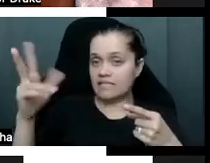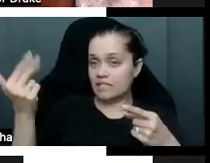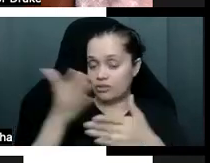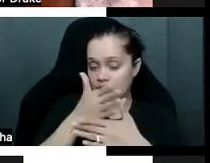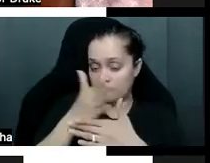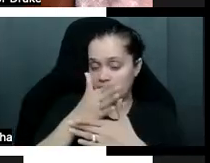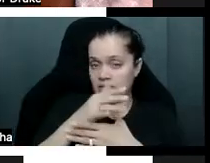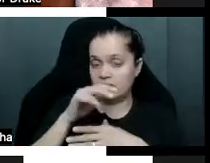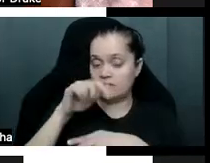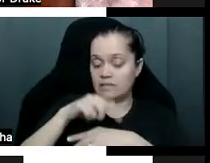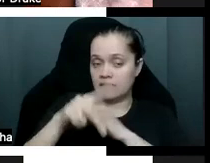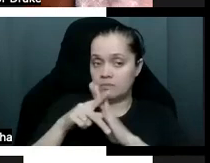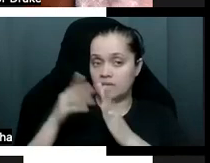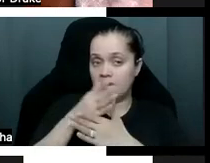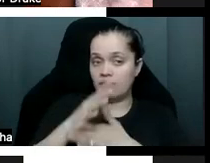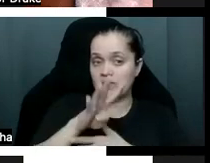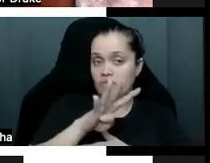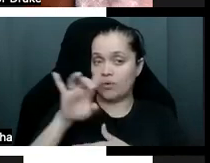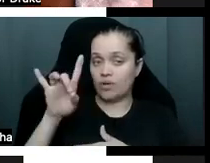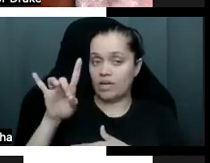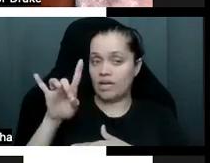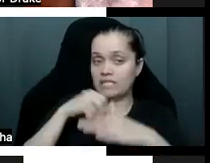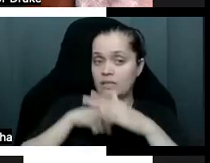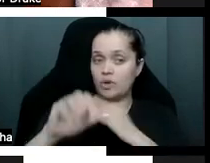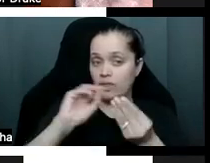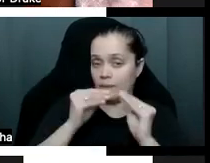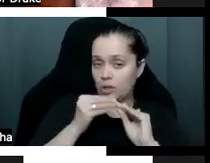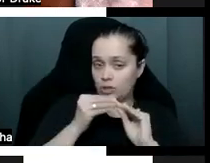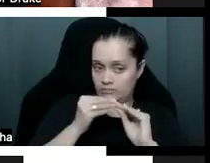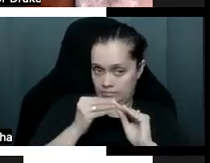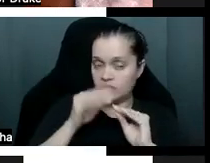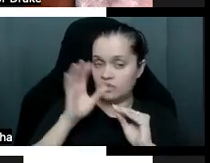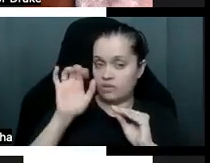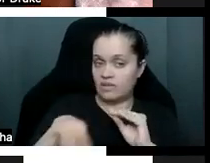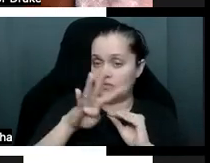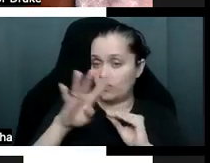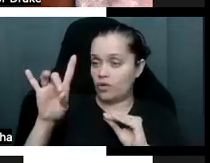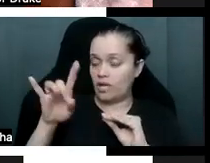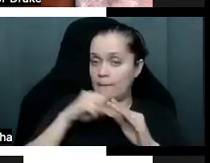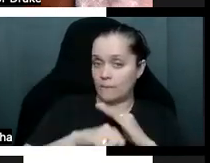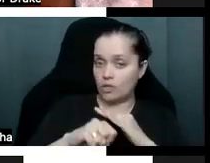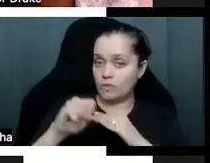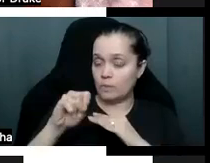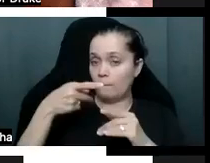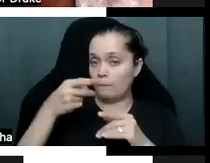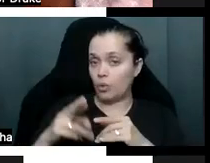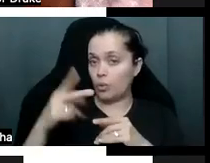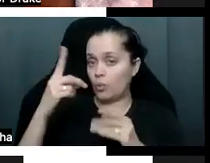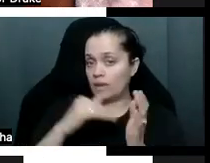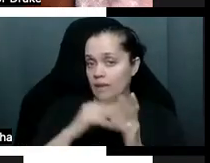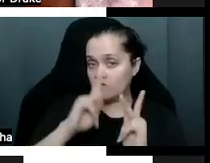Russia averaged 48 as the birth rate. So that would be 48 births per 1,000 people per year.